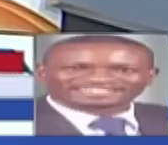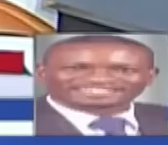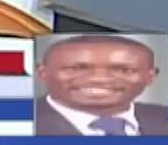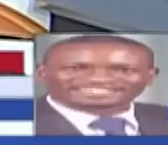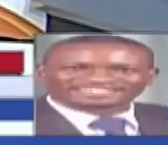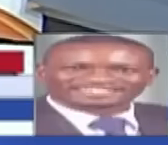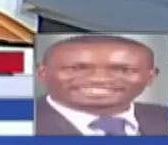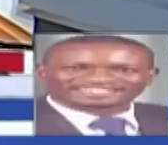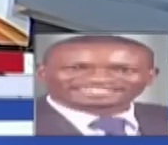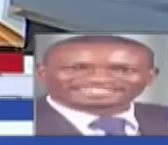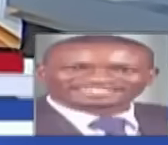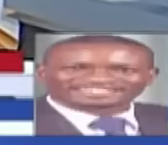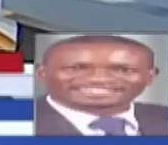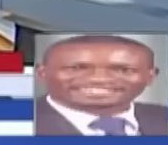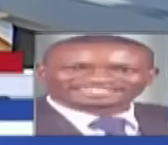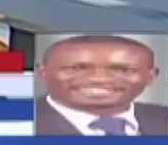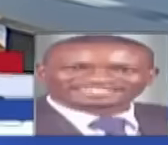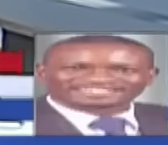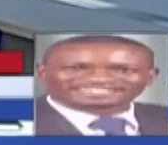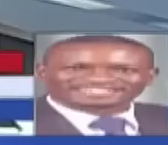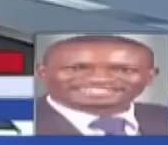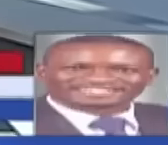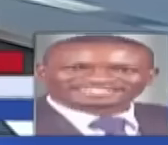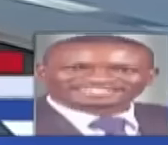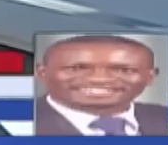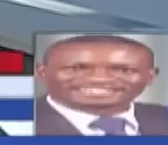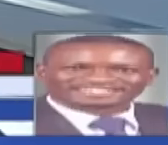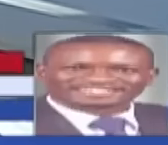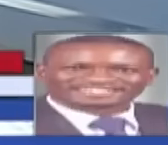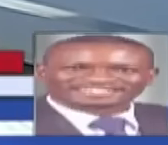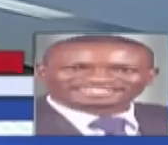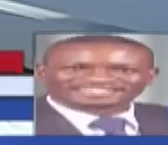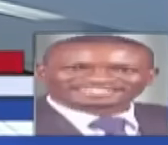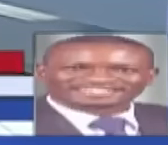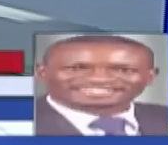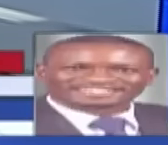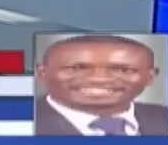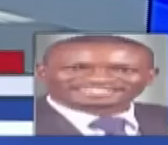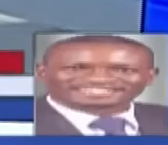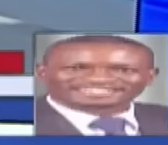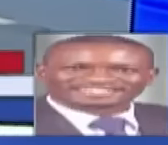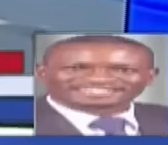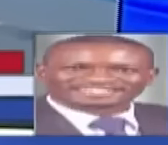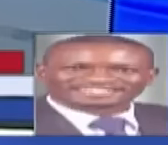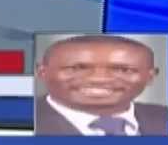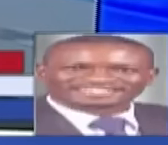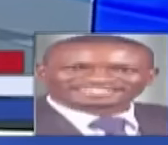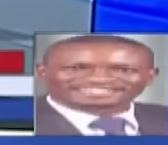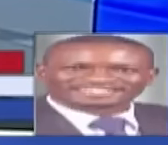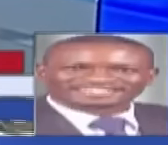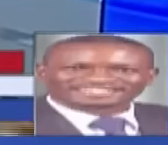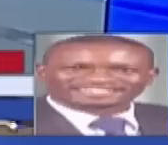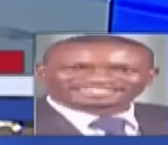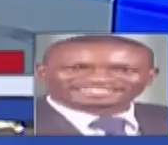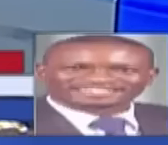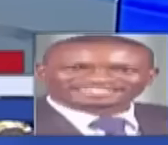there is no leader. That office was vacant, and it has been vacant for the past 18 months. We as a party, our constitution,